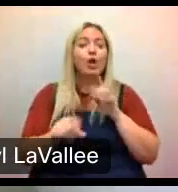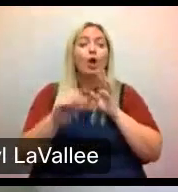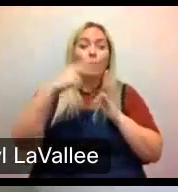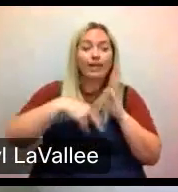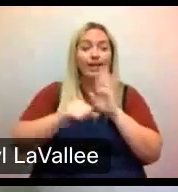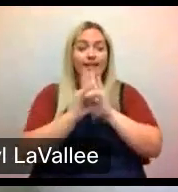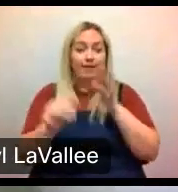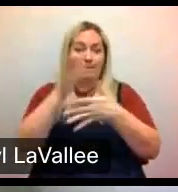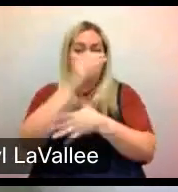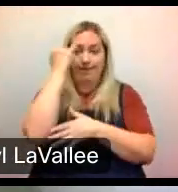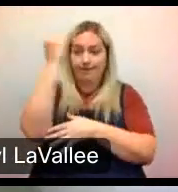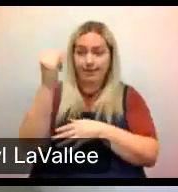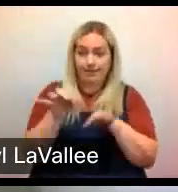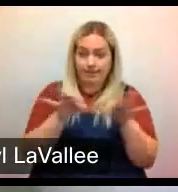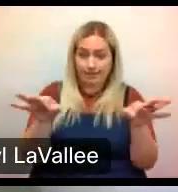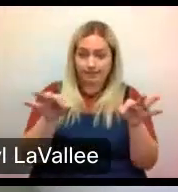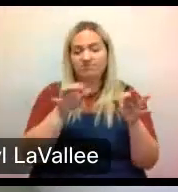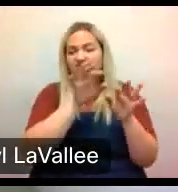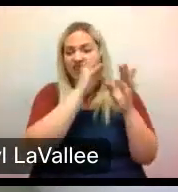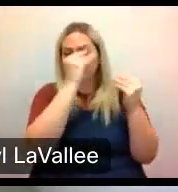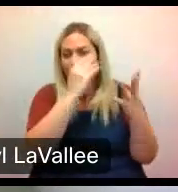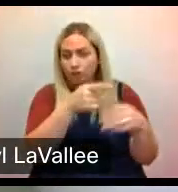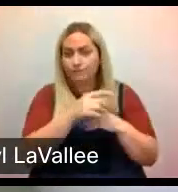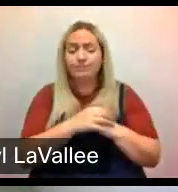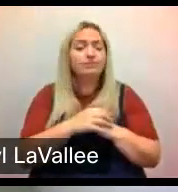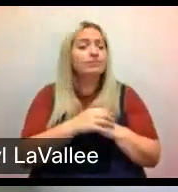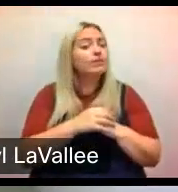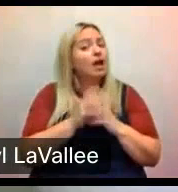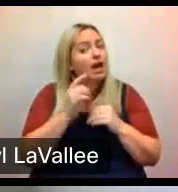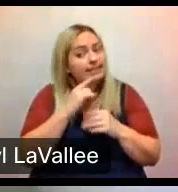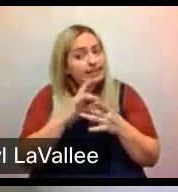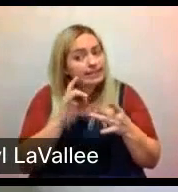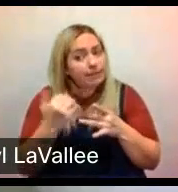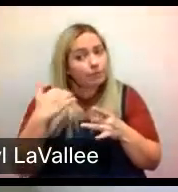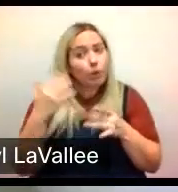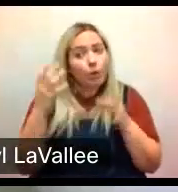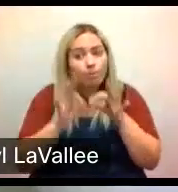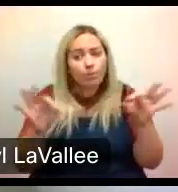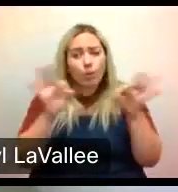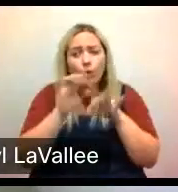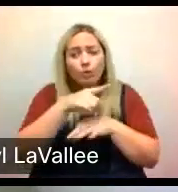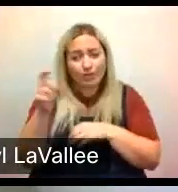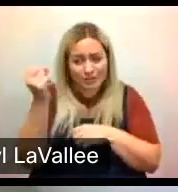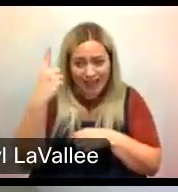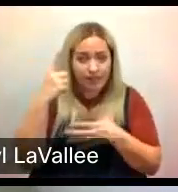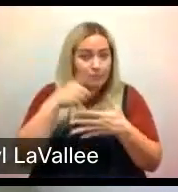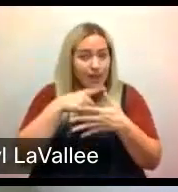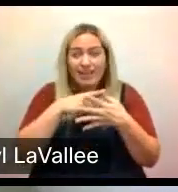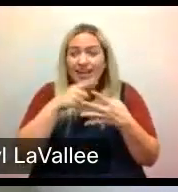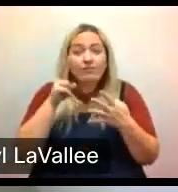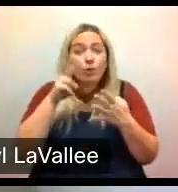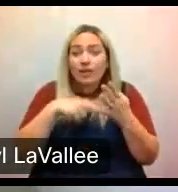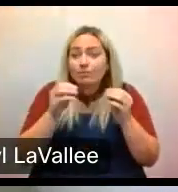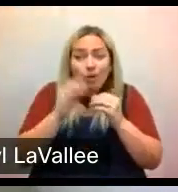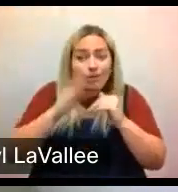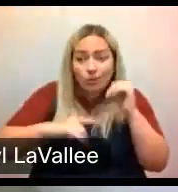the main idea of the text. As I said, it's very important to make sure you understand this. So you may have to read it more than once.